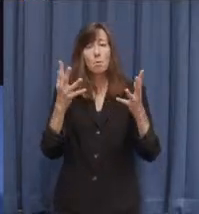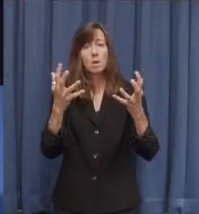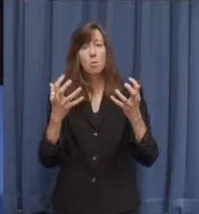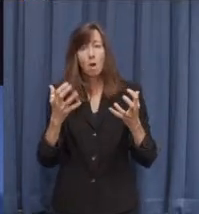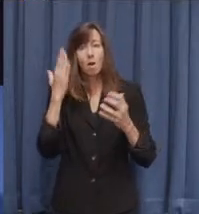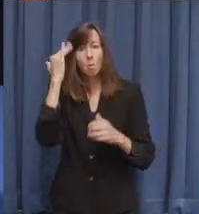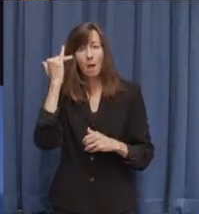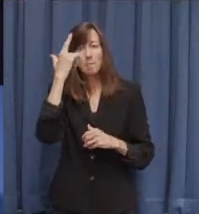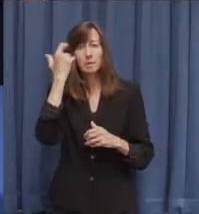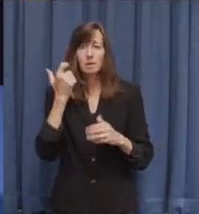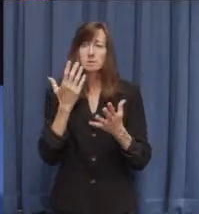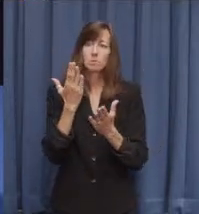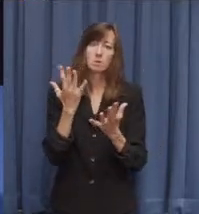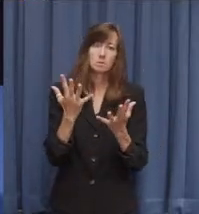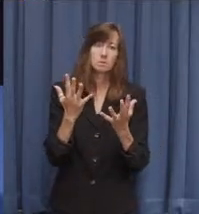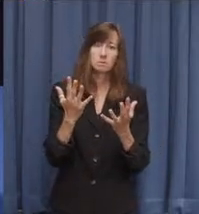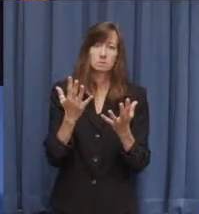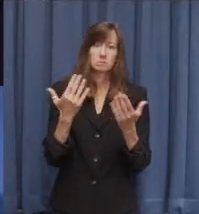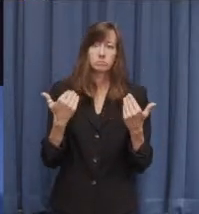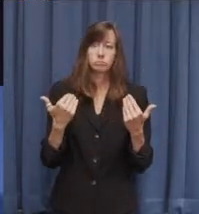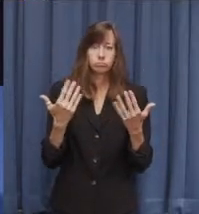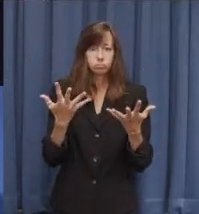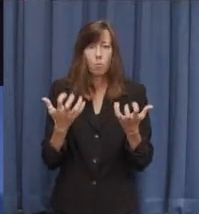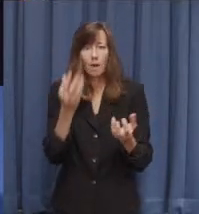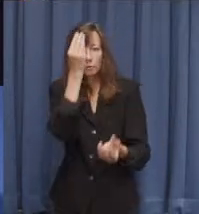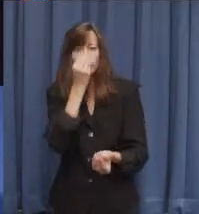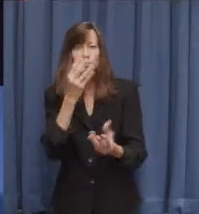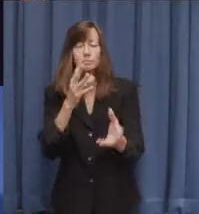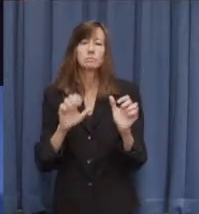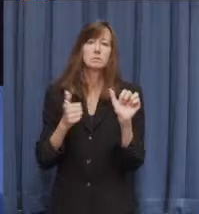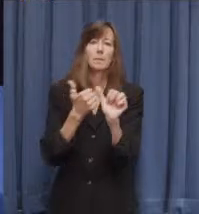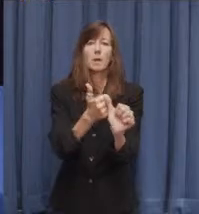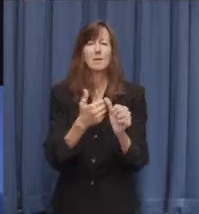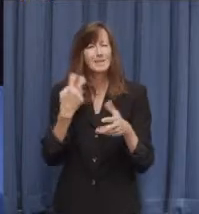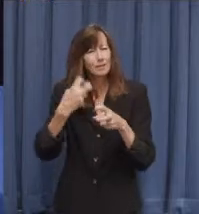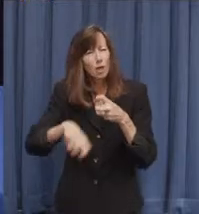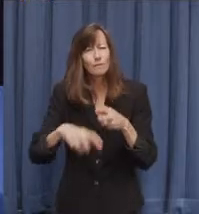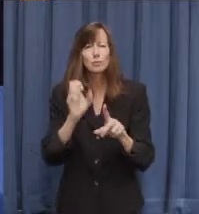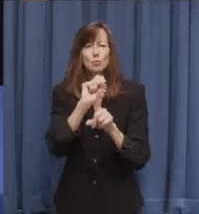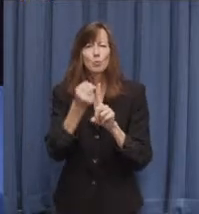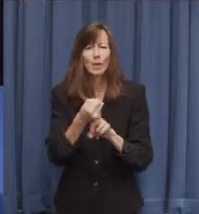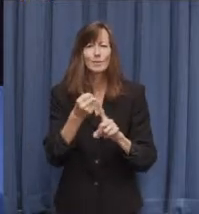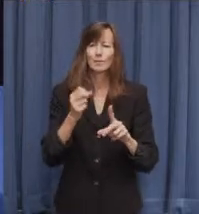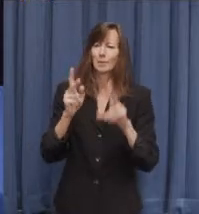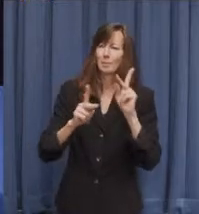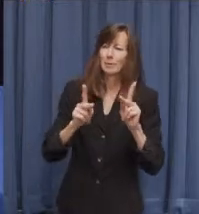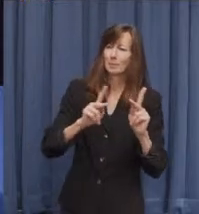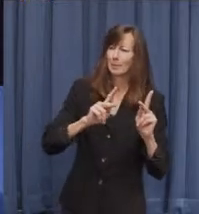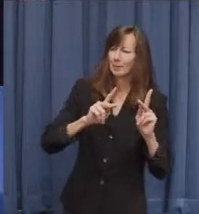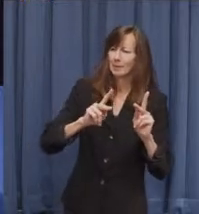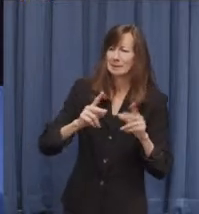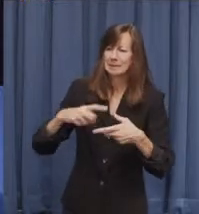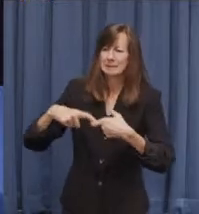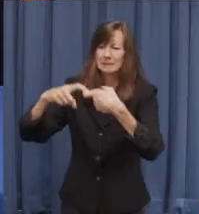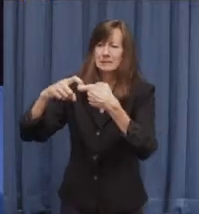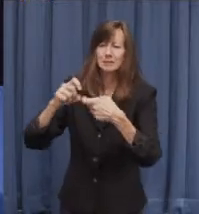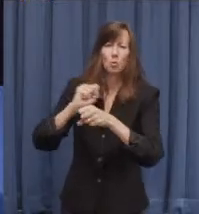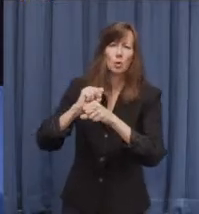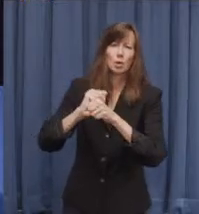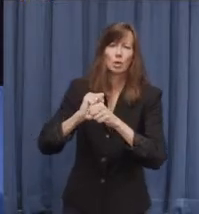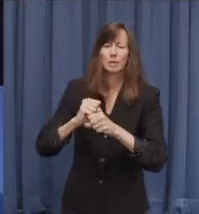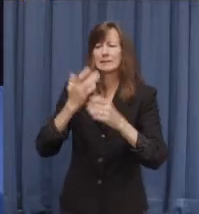This is extremely difficult. This is not easy. It's not anything that any of us